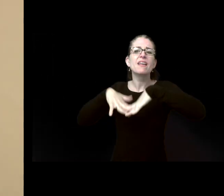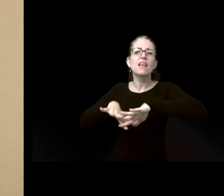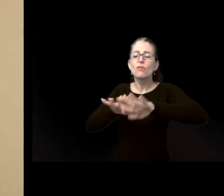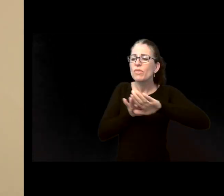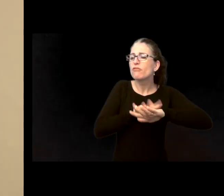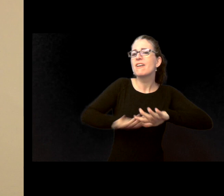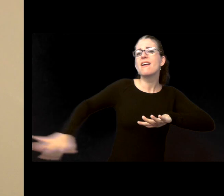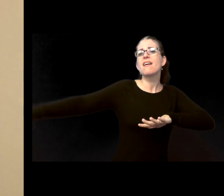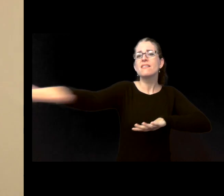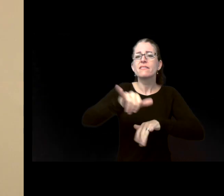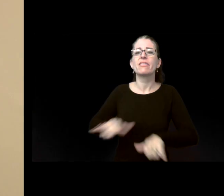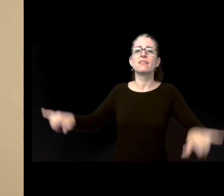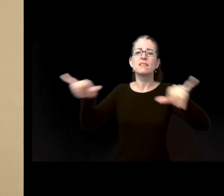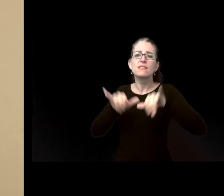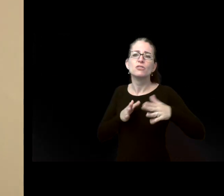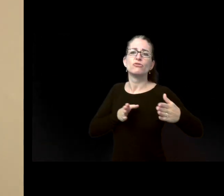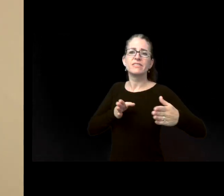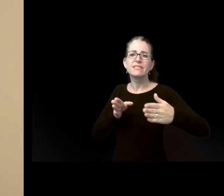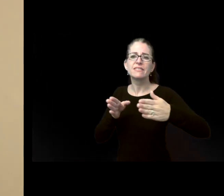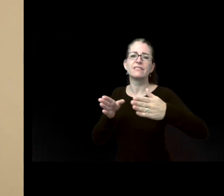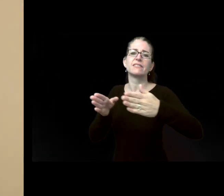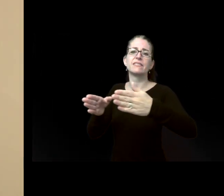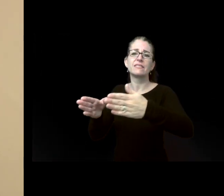I blend in with the rest of the street?